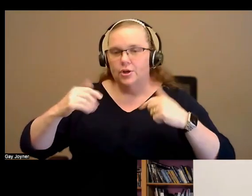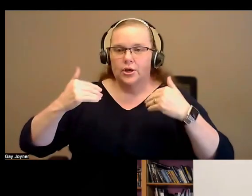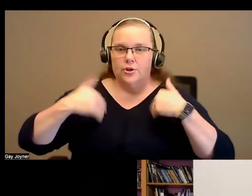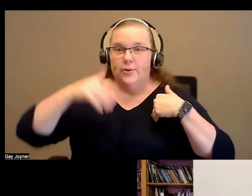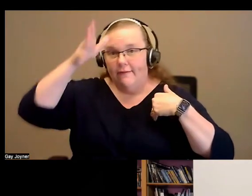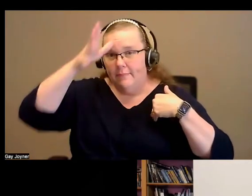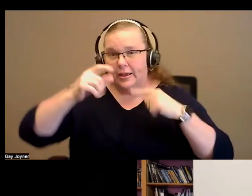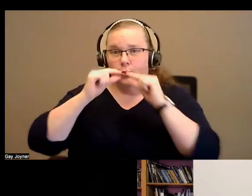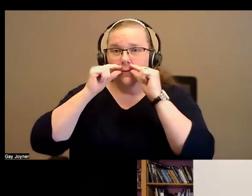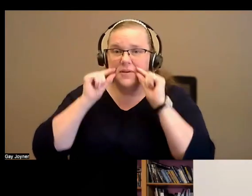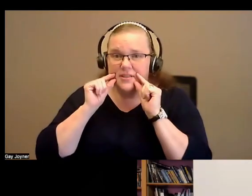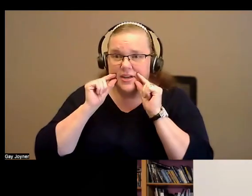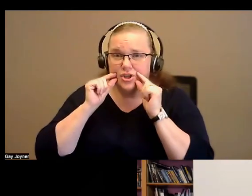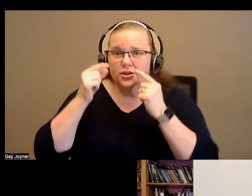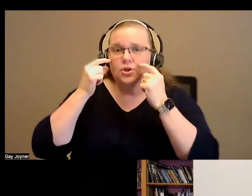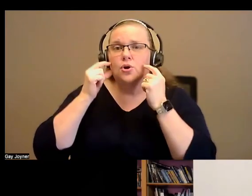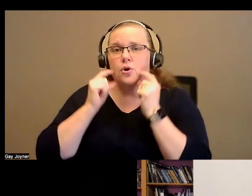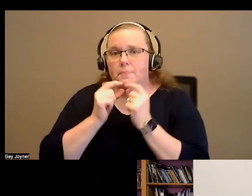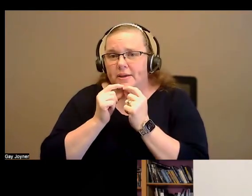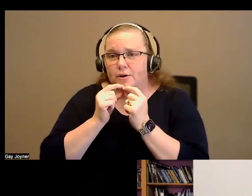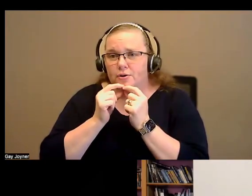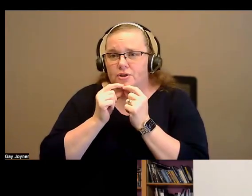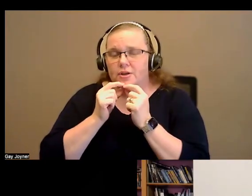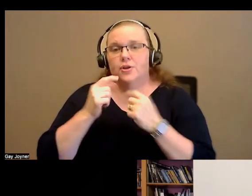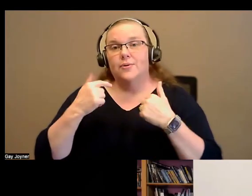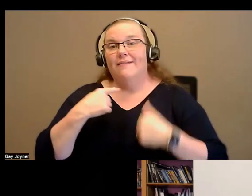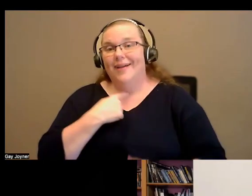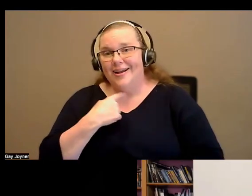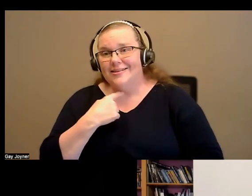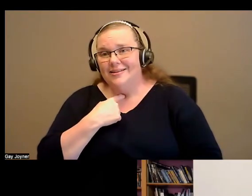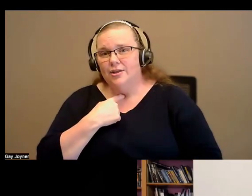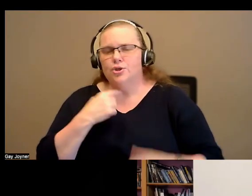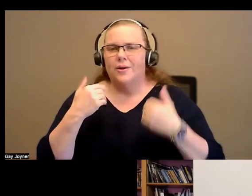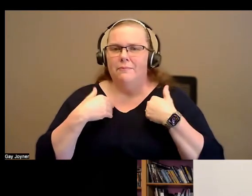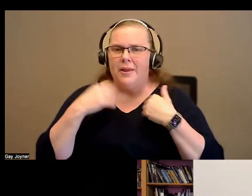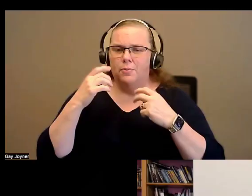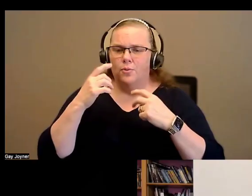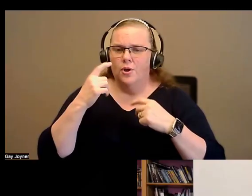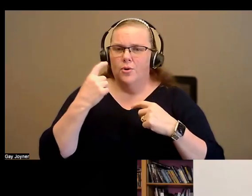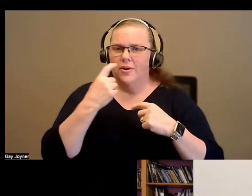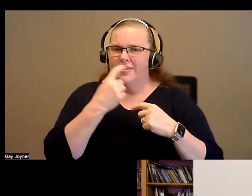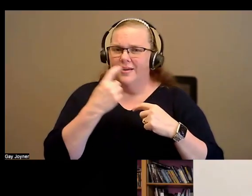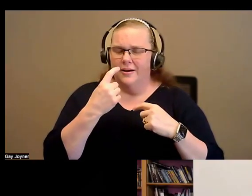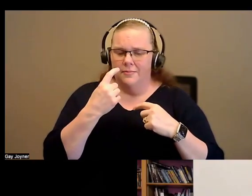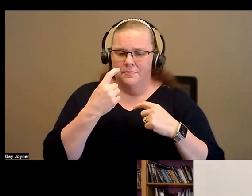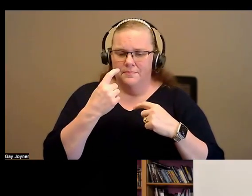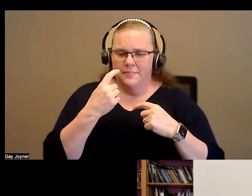variations. You have men with mustaches or beards, you Mm. have accents, you have people